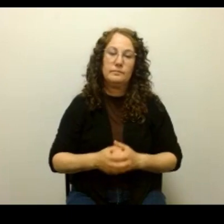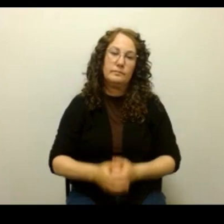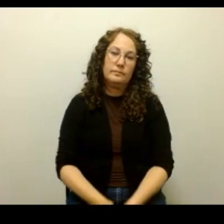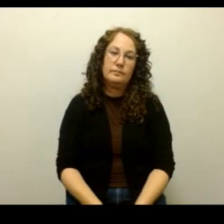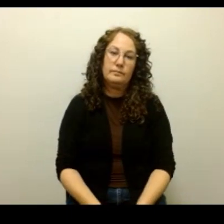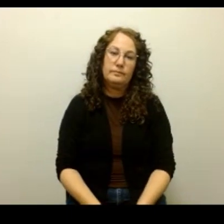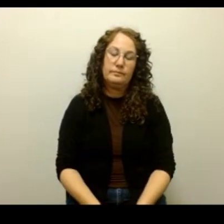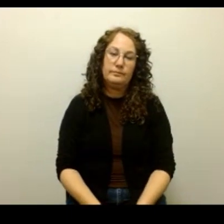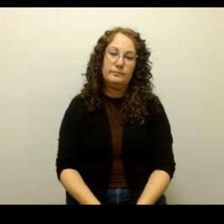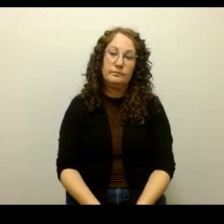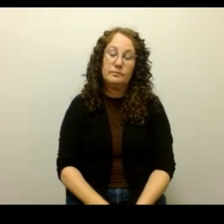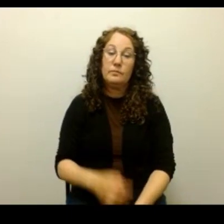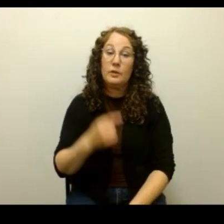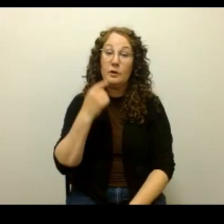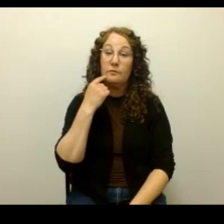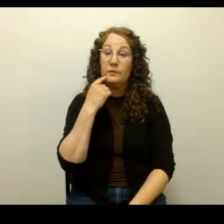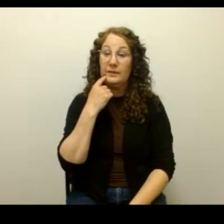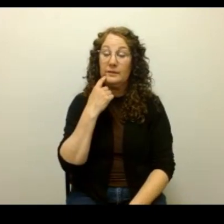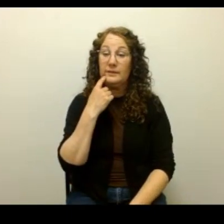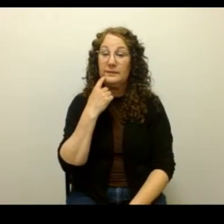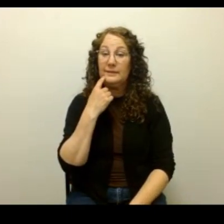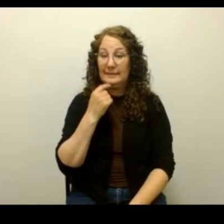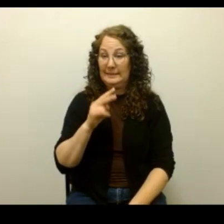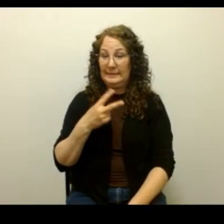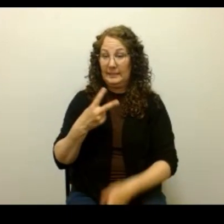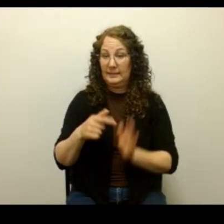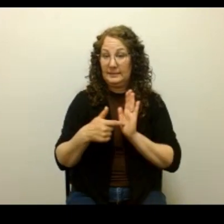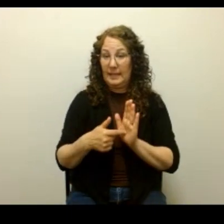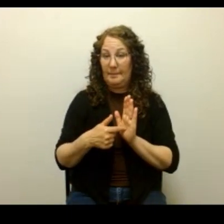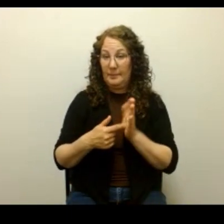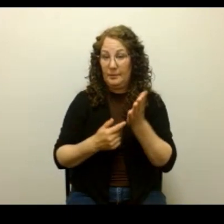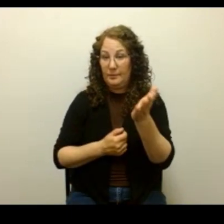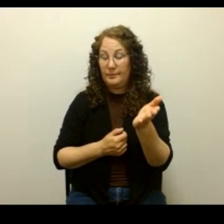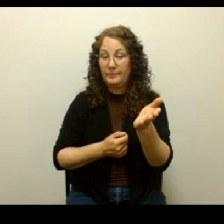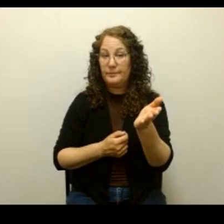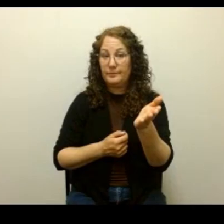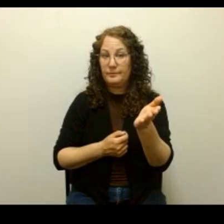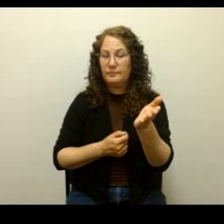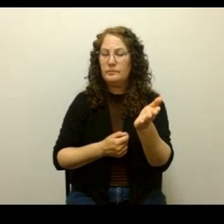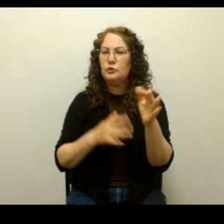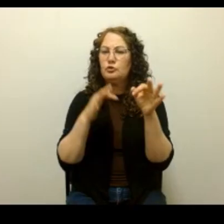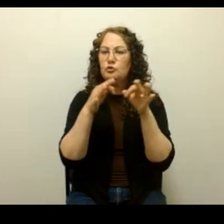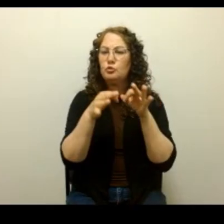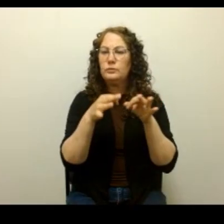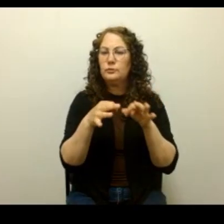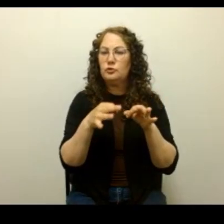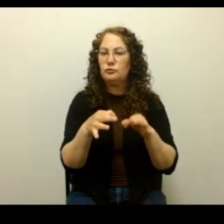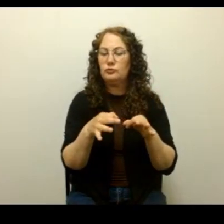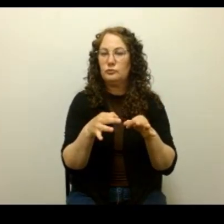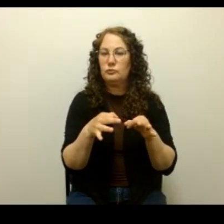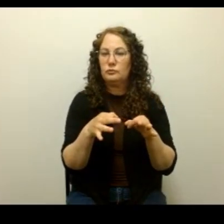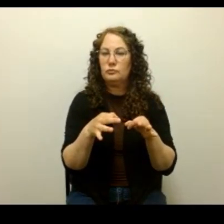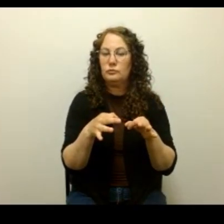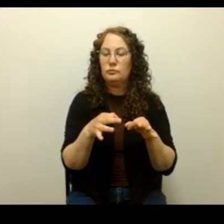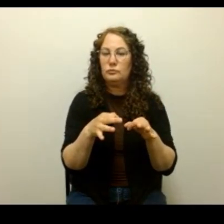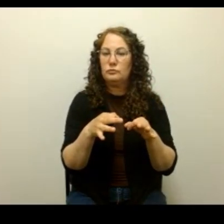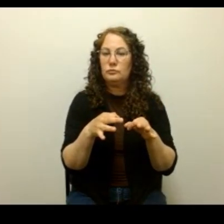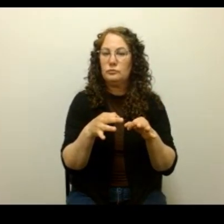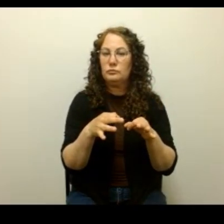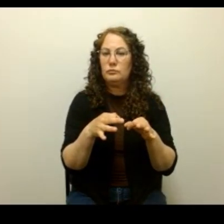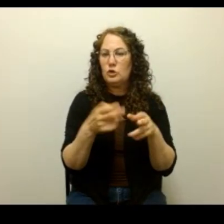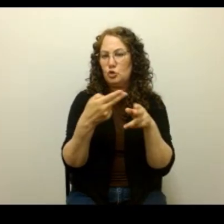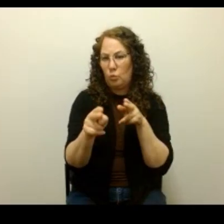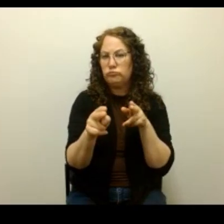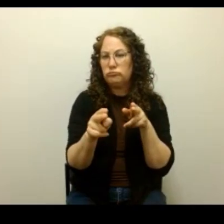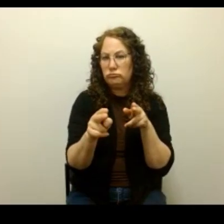In this second reflective writing example, the description is short.